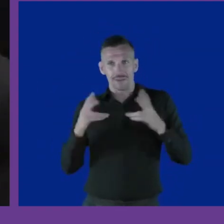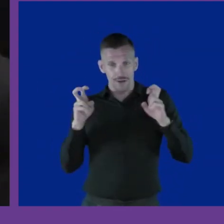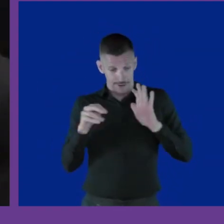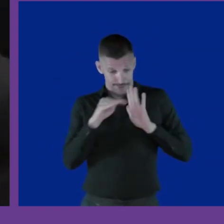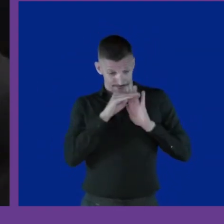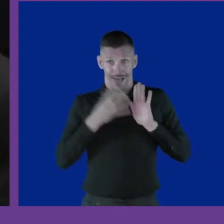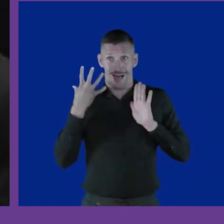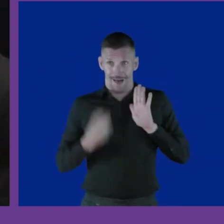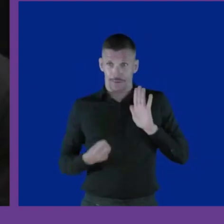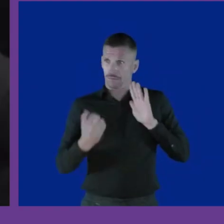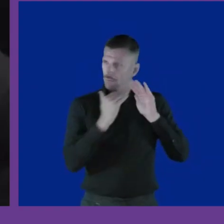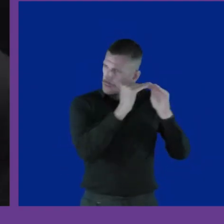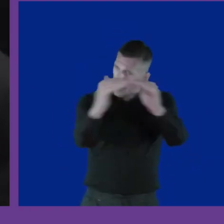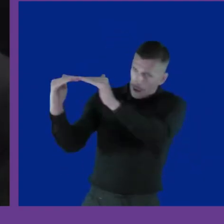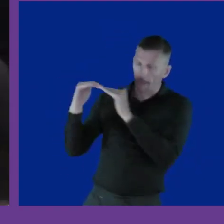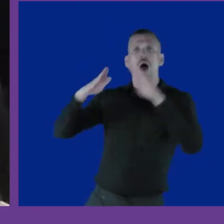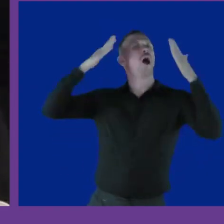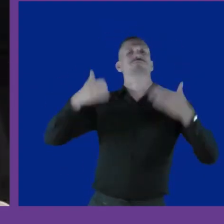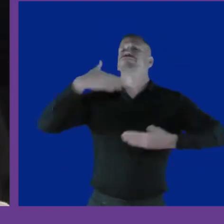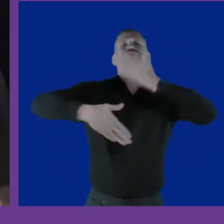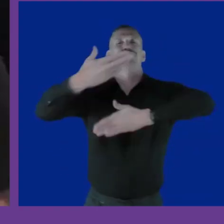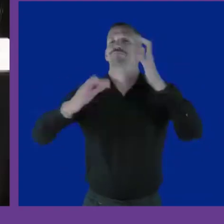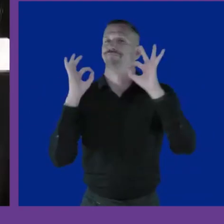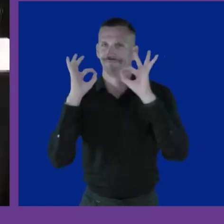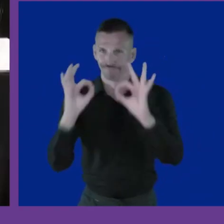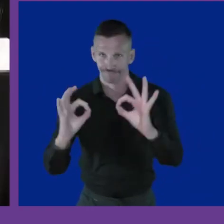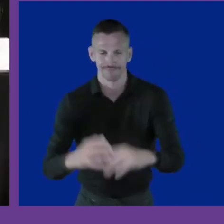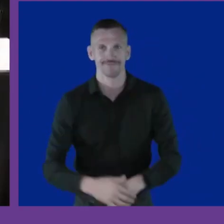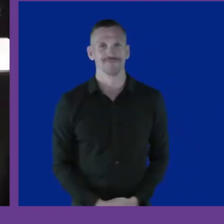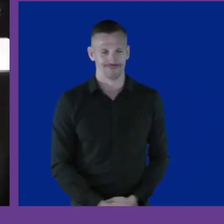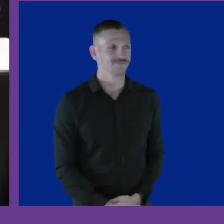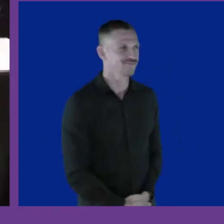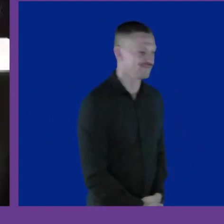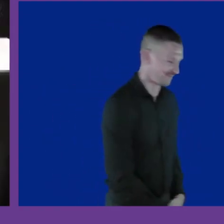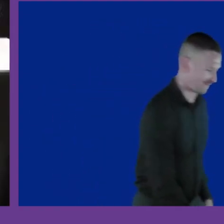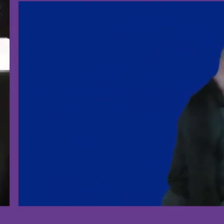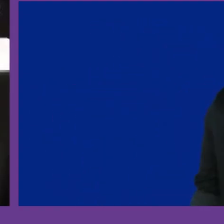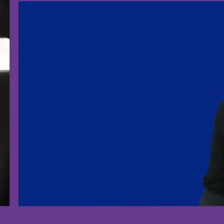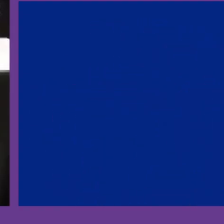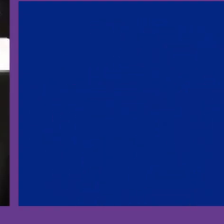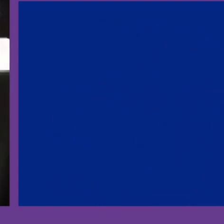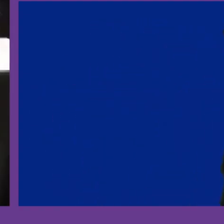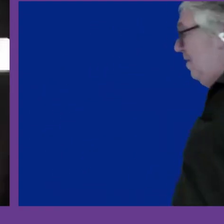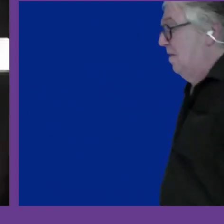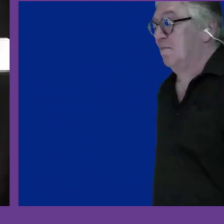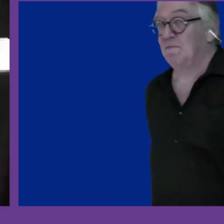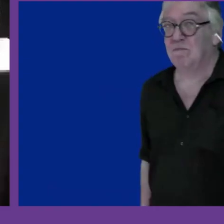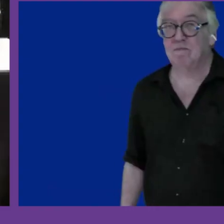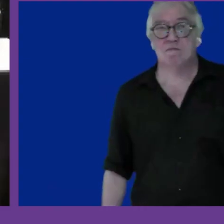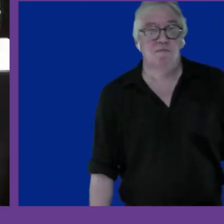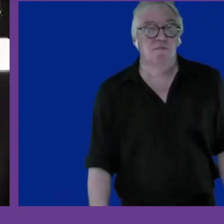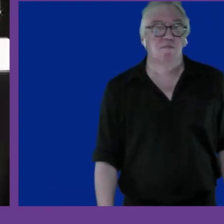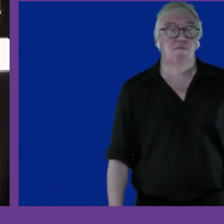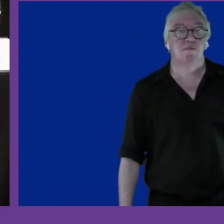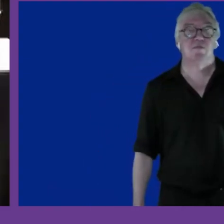the same way. Absolutely. And then perhaps Jakob, to bring you in again, one question which I have is like also